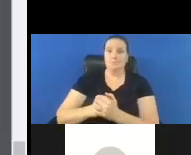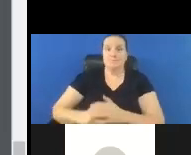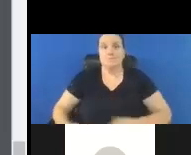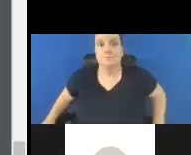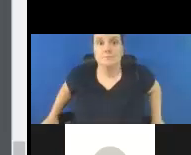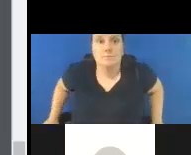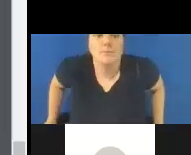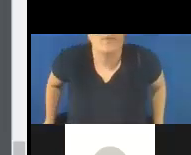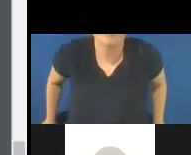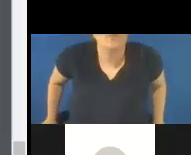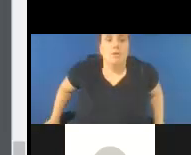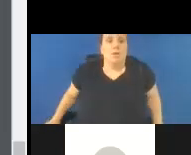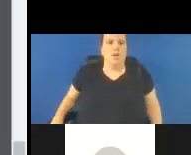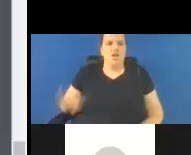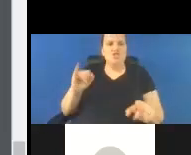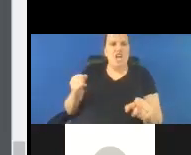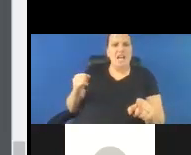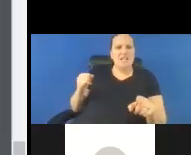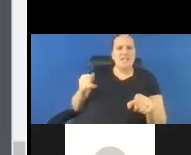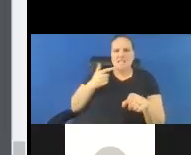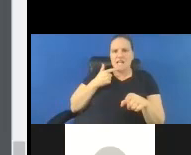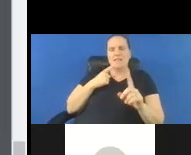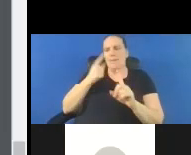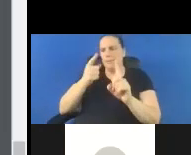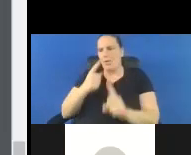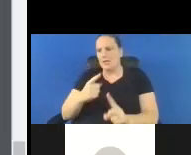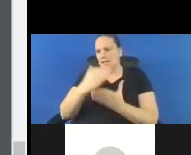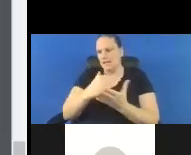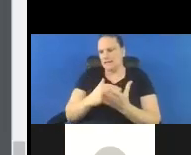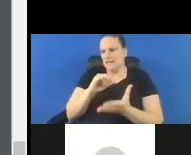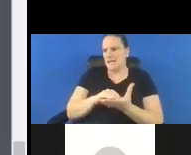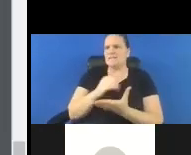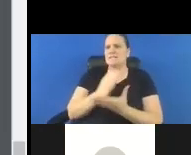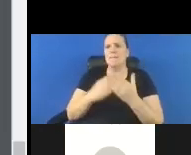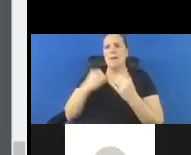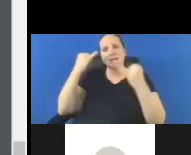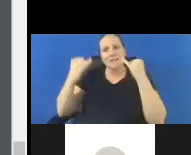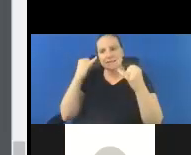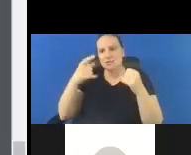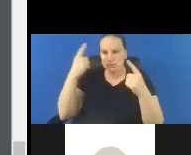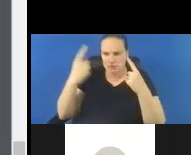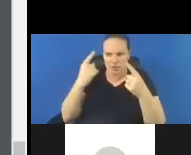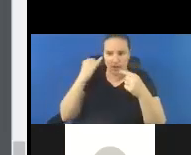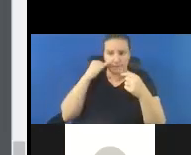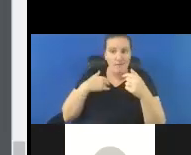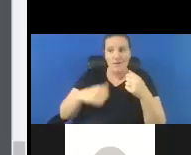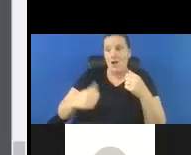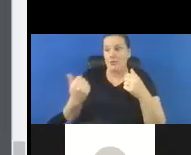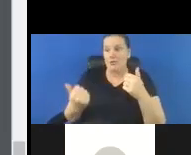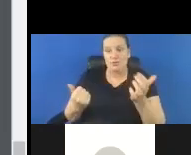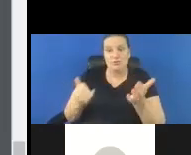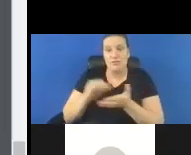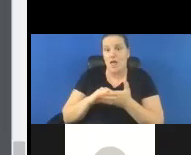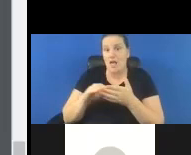And the bulleted list here was just some ideas to consider. So if there are others that